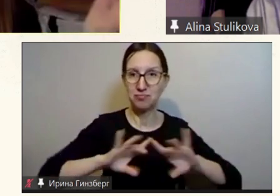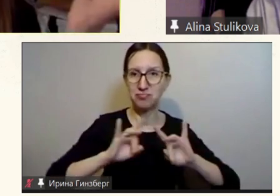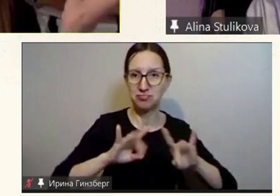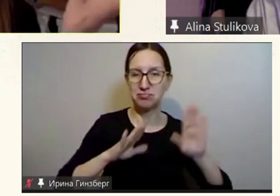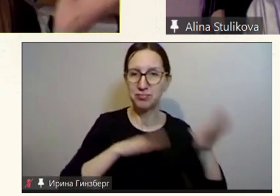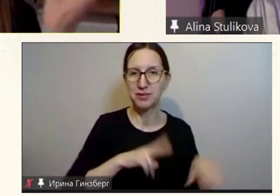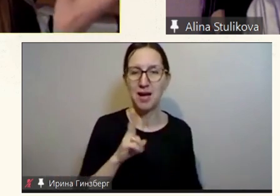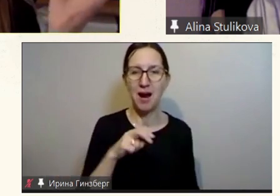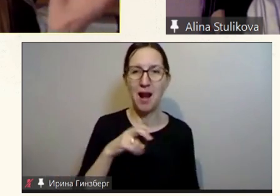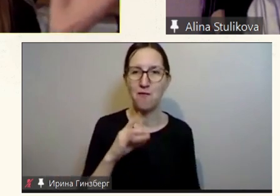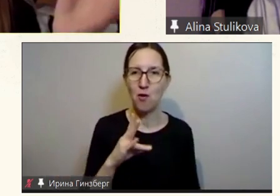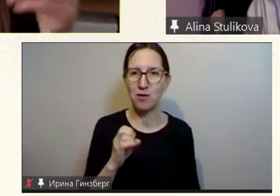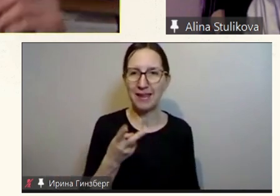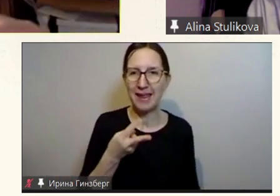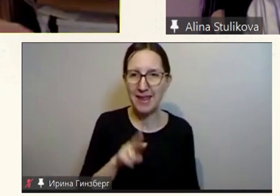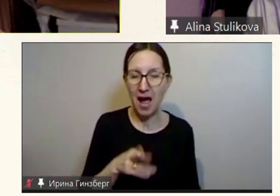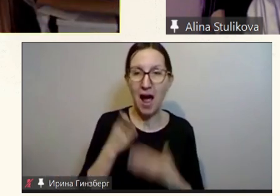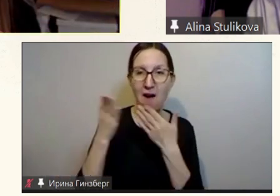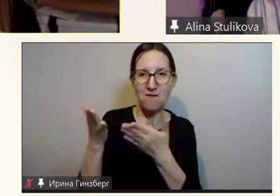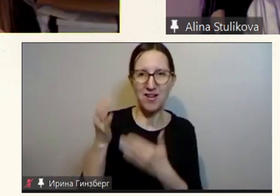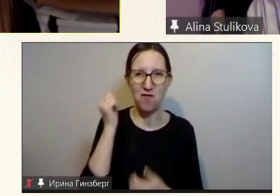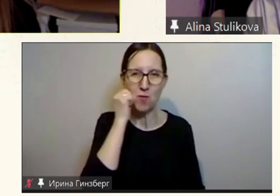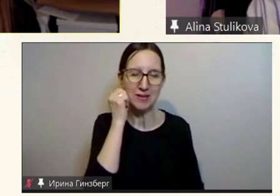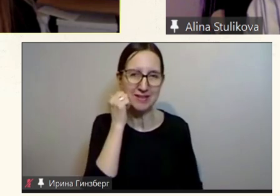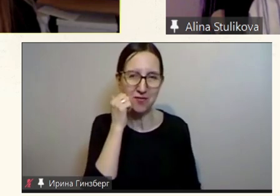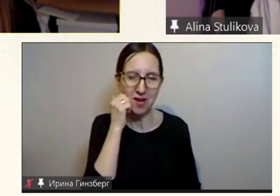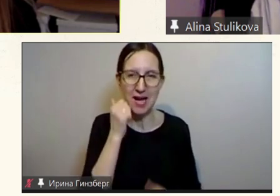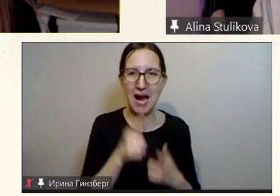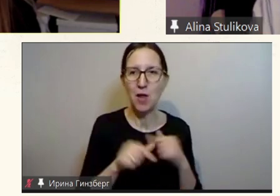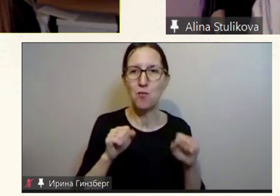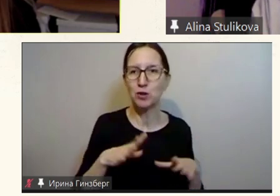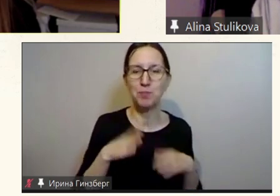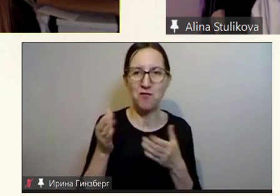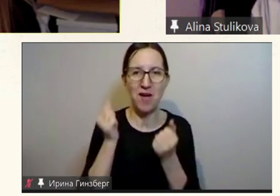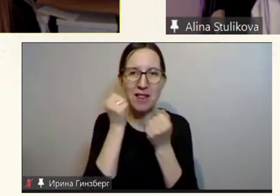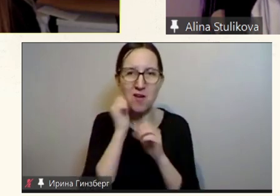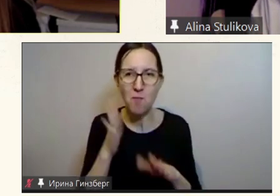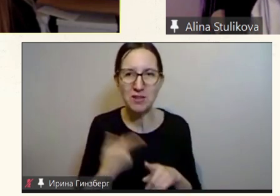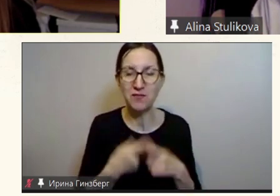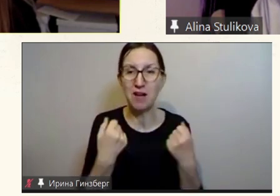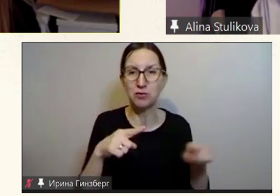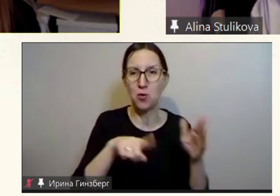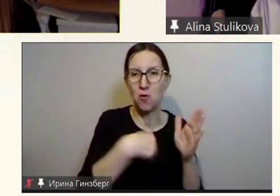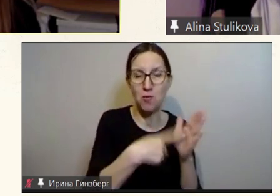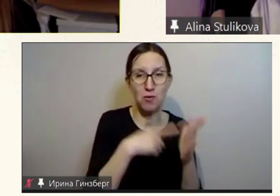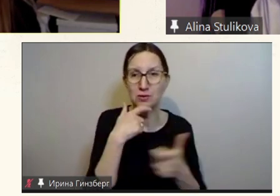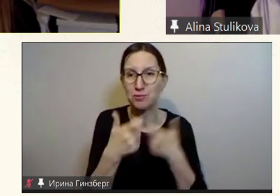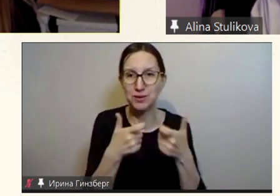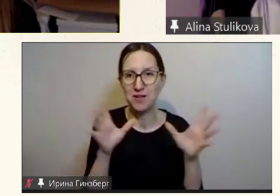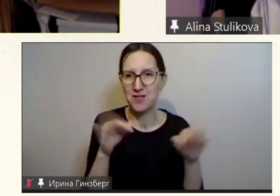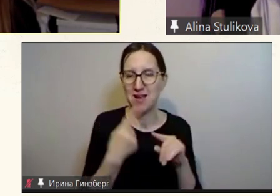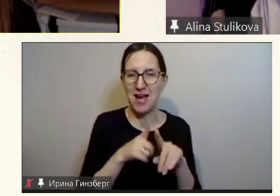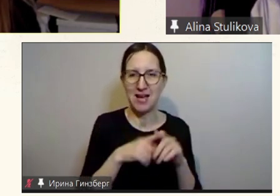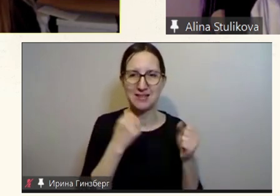or anywhere else in the world. I don't know where everybody's from, but that's an extraordinary situation.